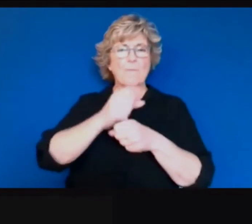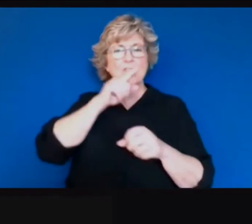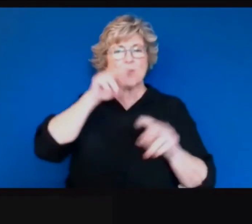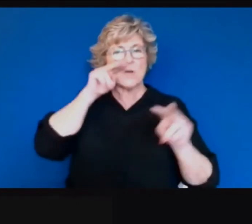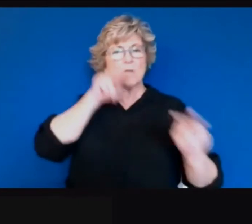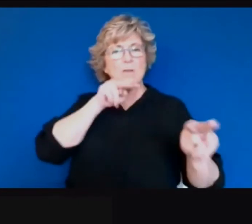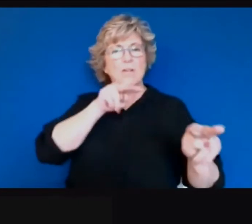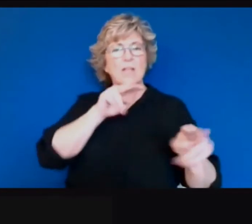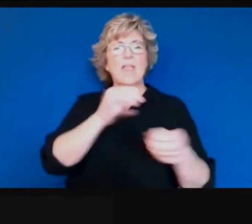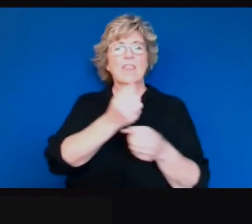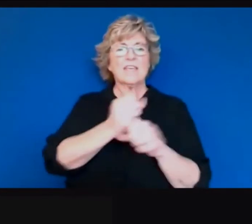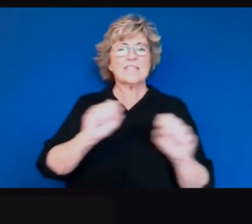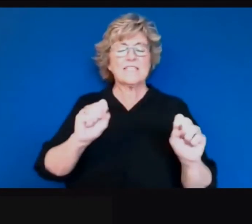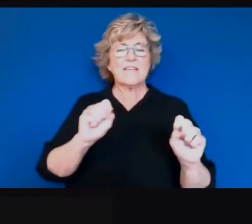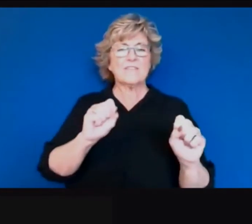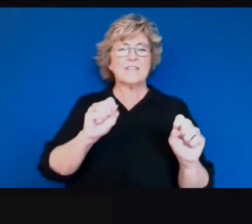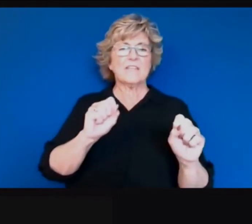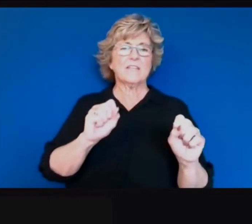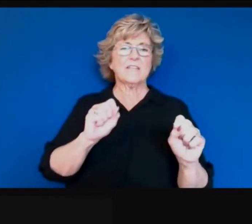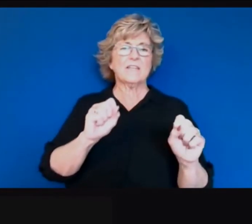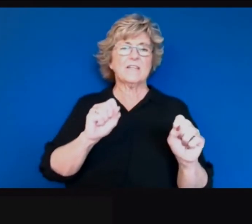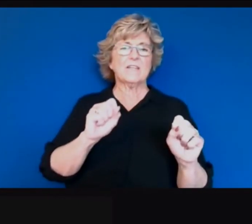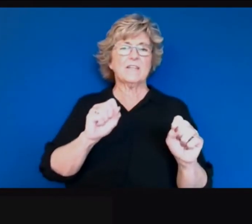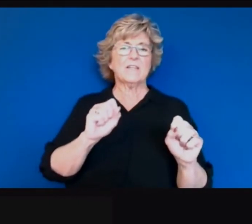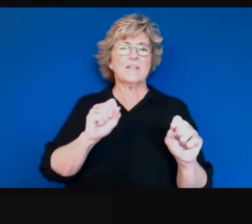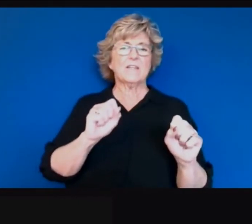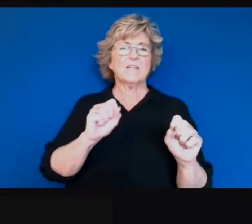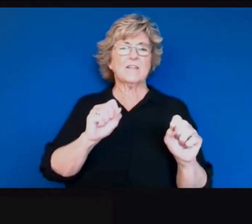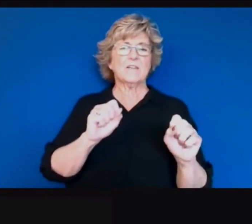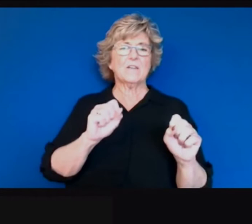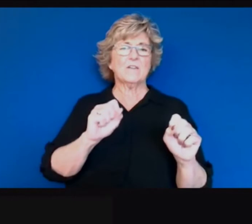terms of the safety, and not just safety, but the